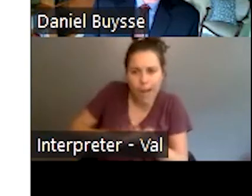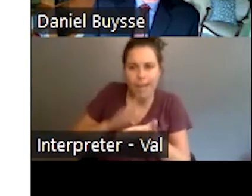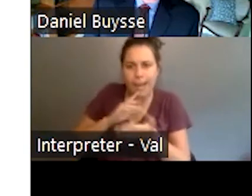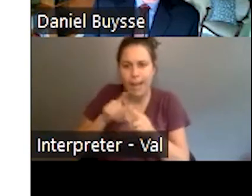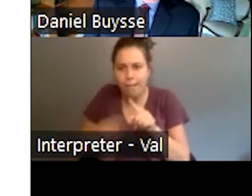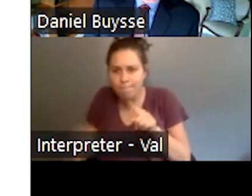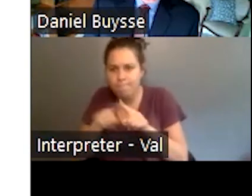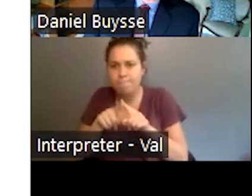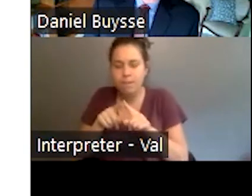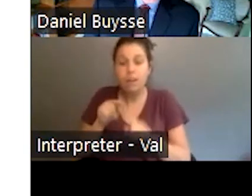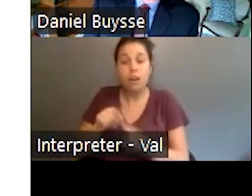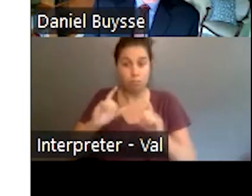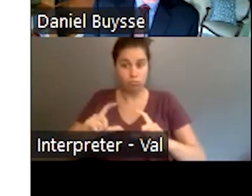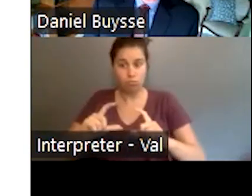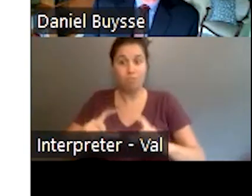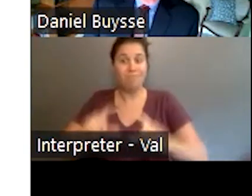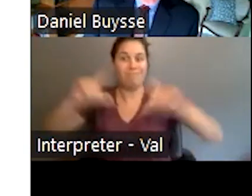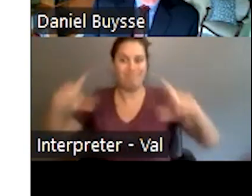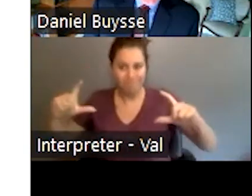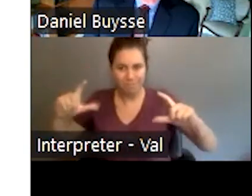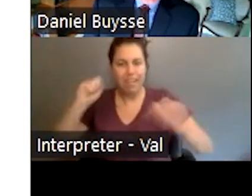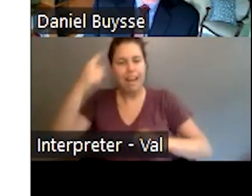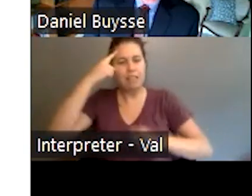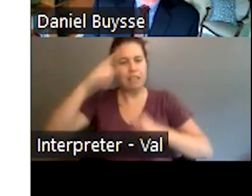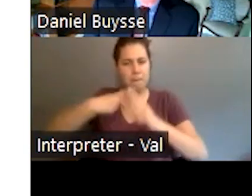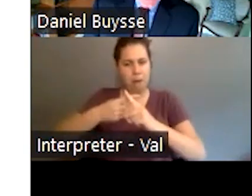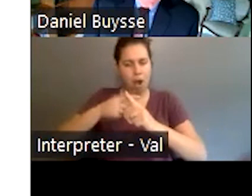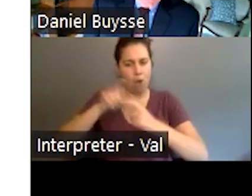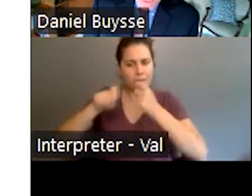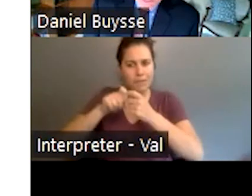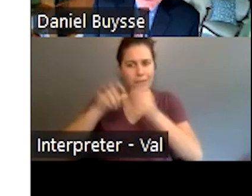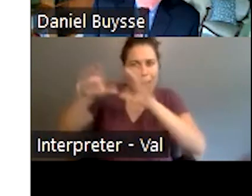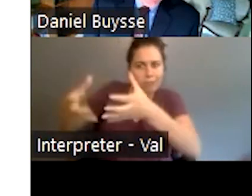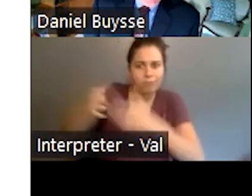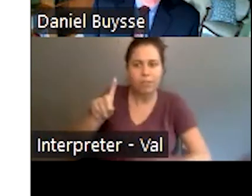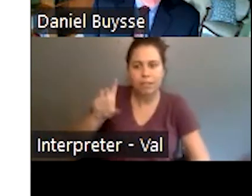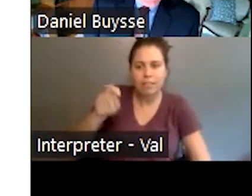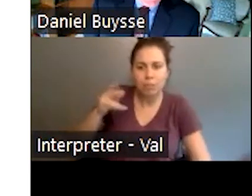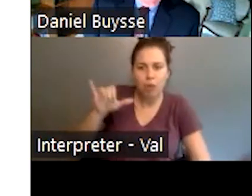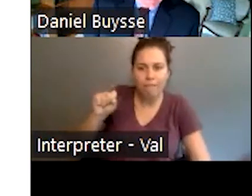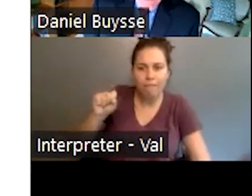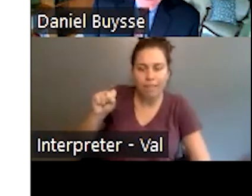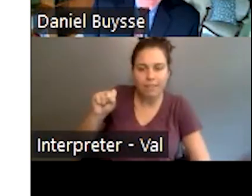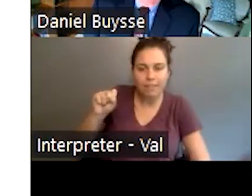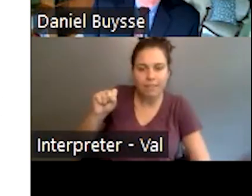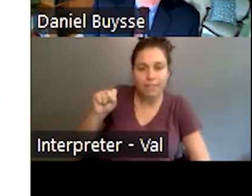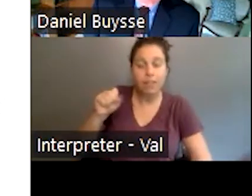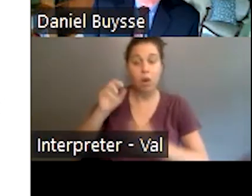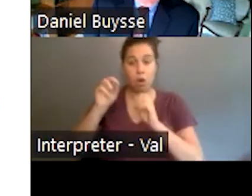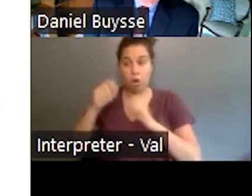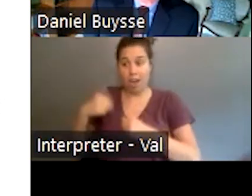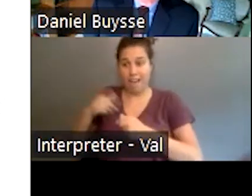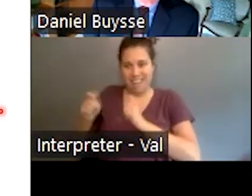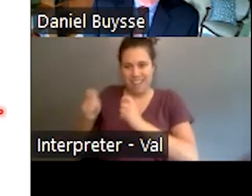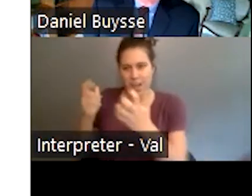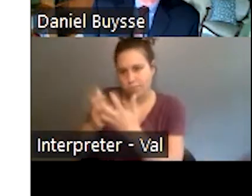of intervening for specific demographic groups by adapting adaptations to best